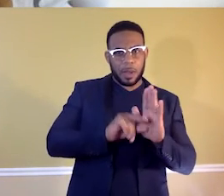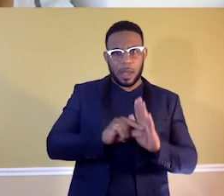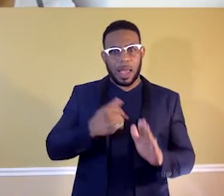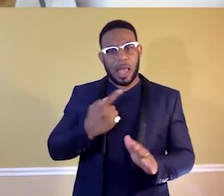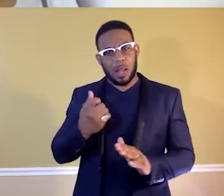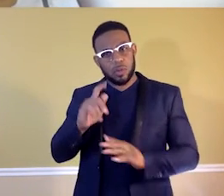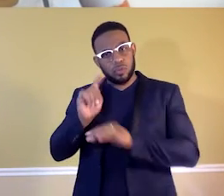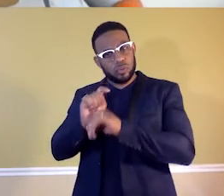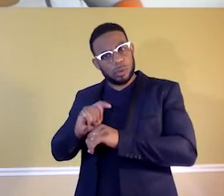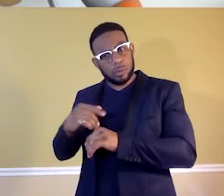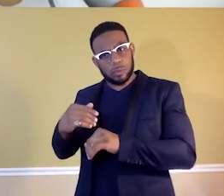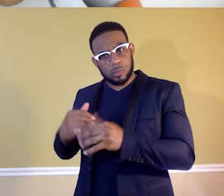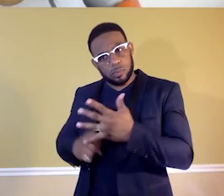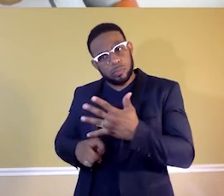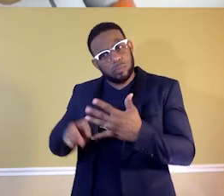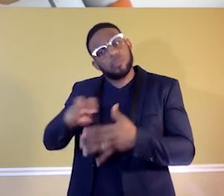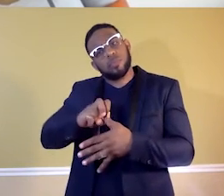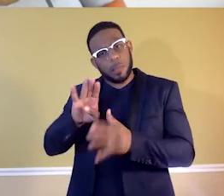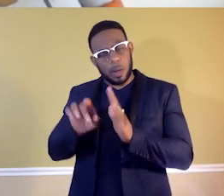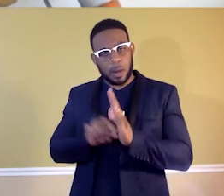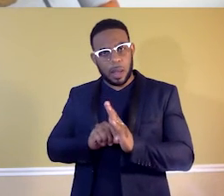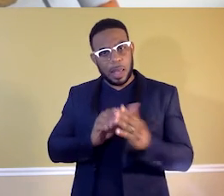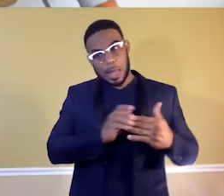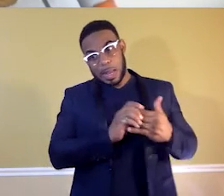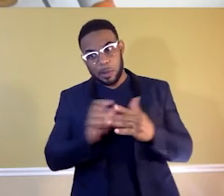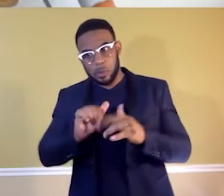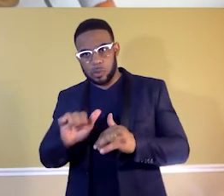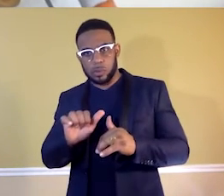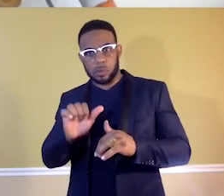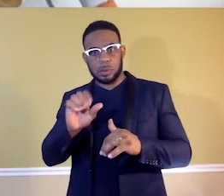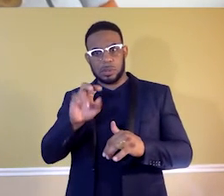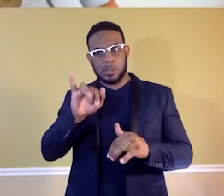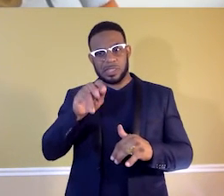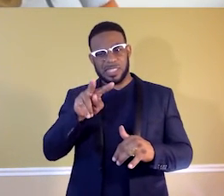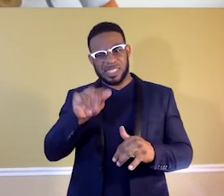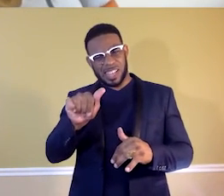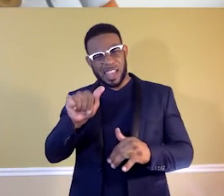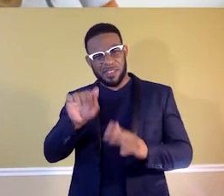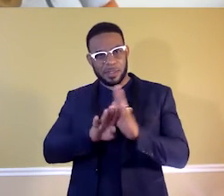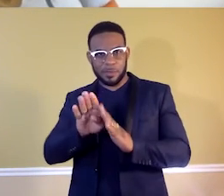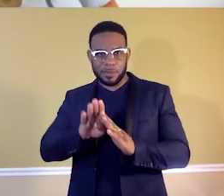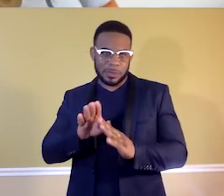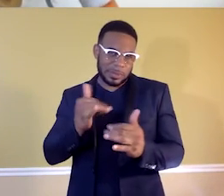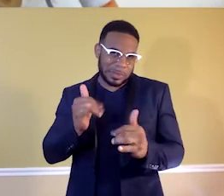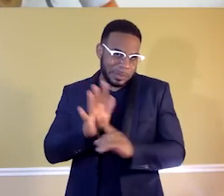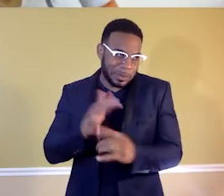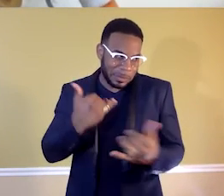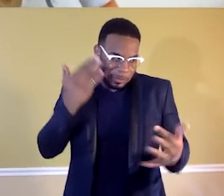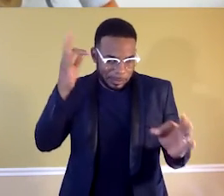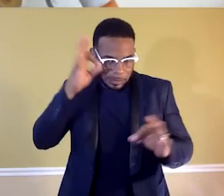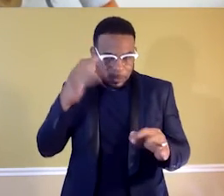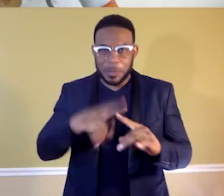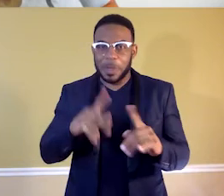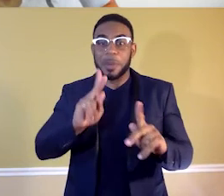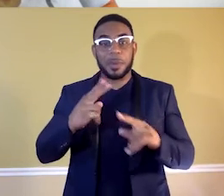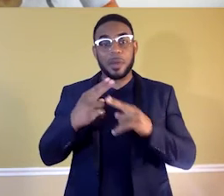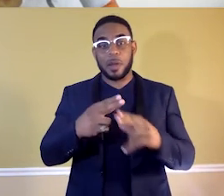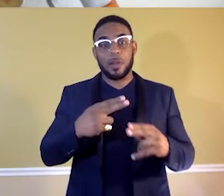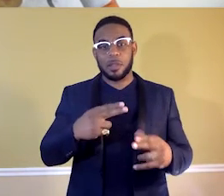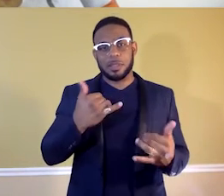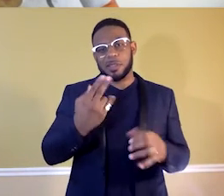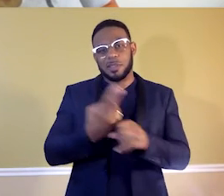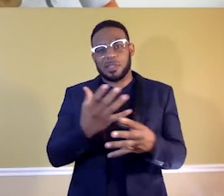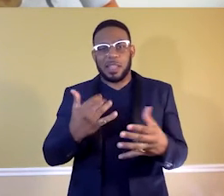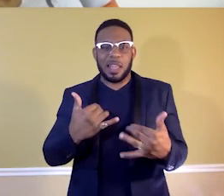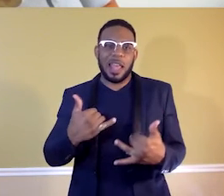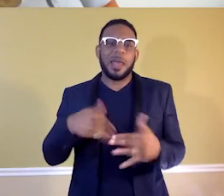computer science, but I kind of went into doing this Java development. I don't know if Java is still popular now, but people probably still use it a lot. But